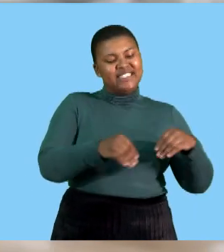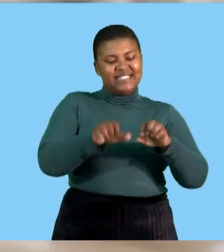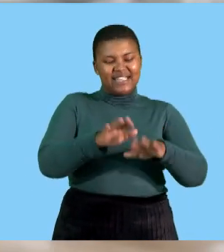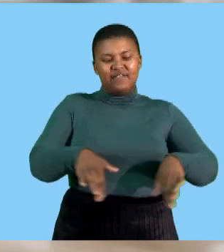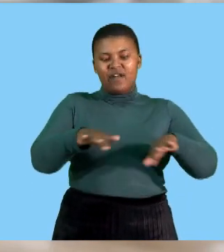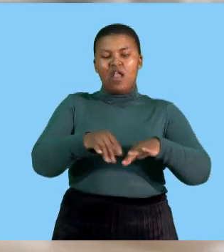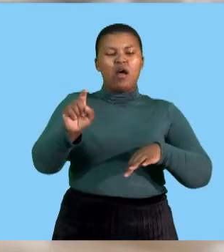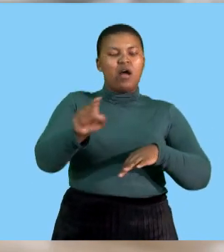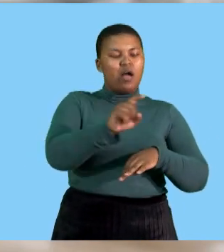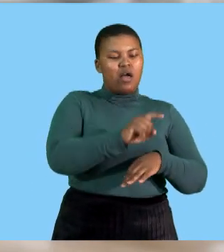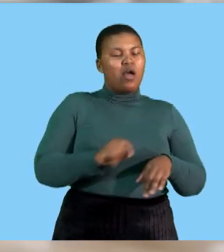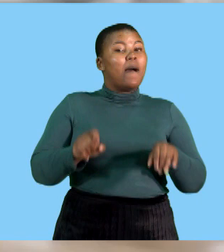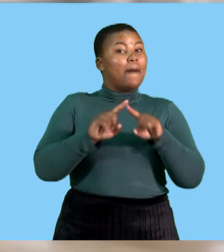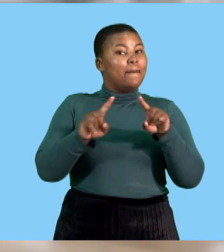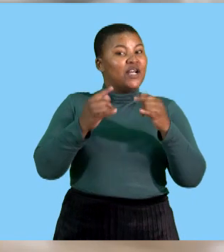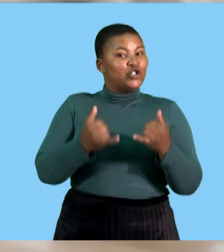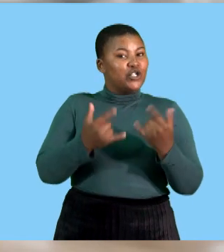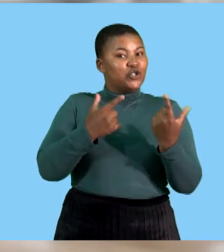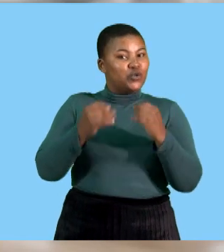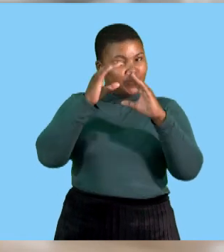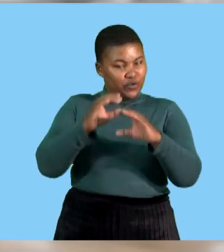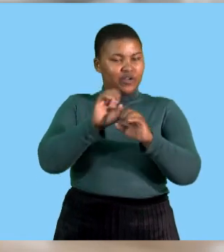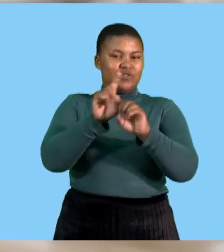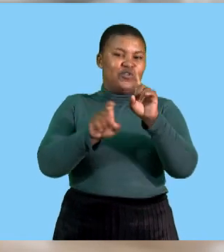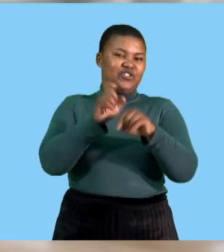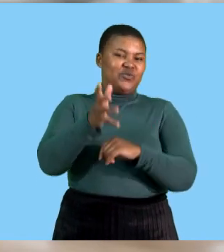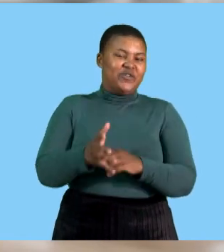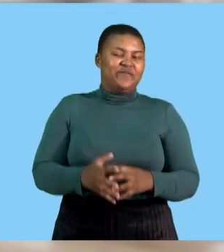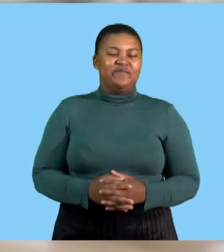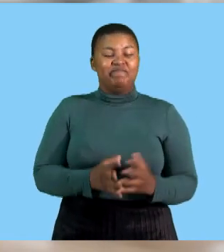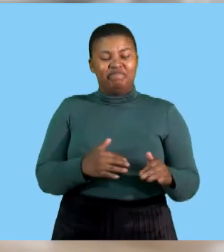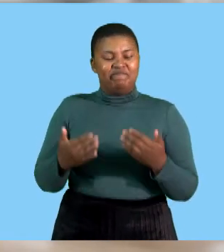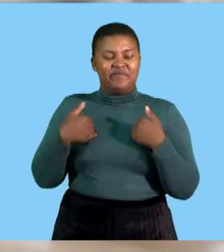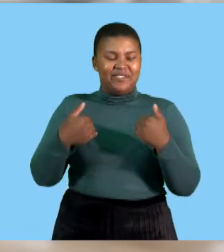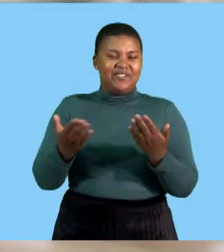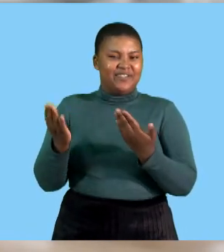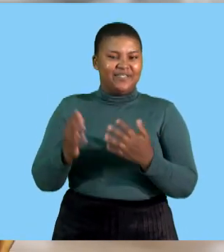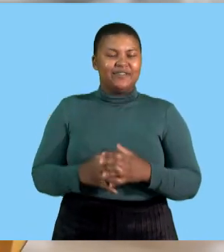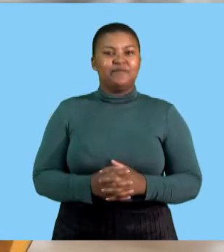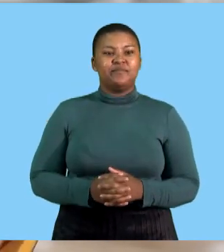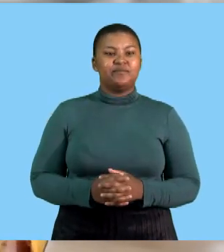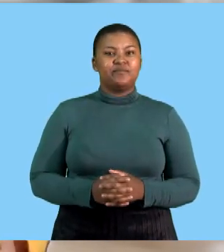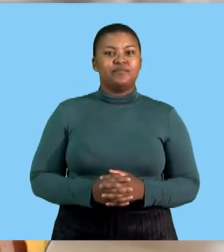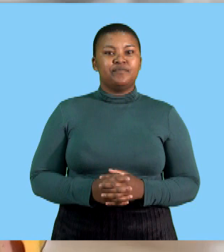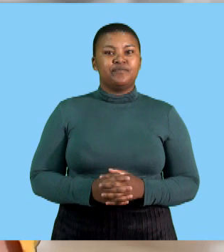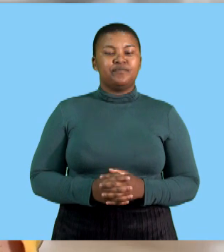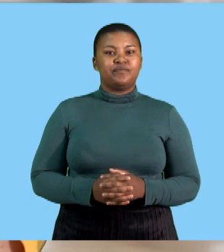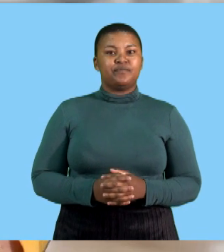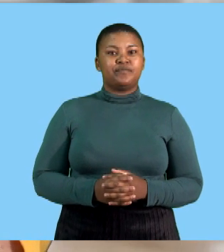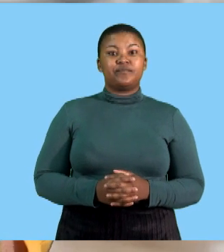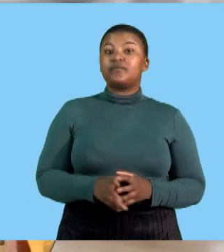business environments and specifically at some practice and application questions. So let's begin with our practice